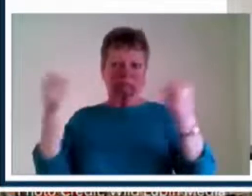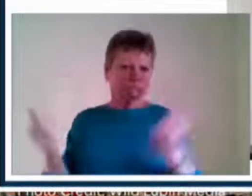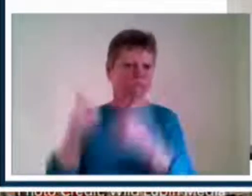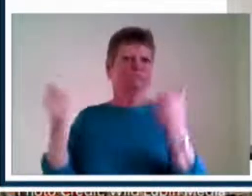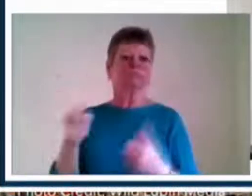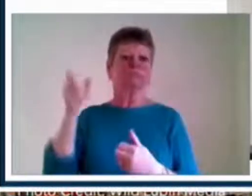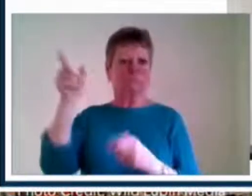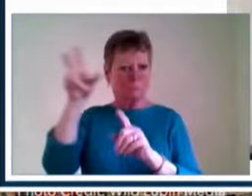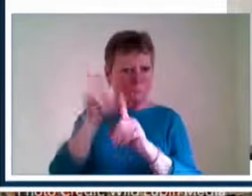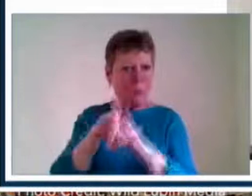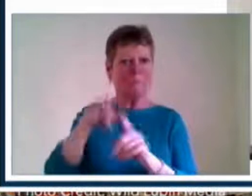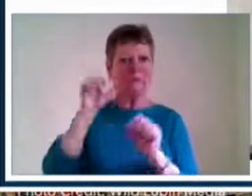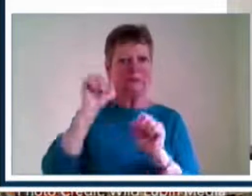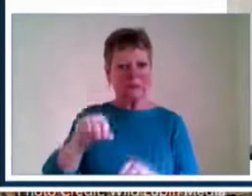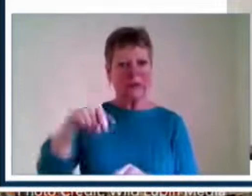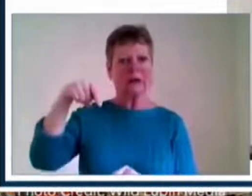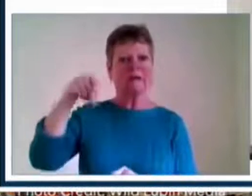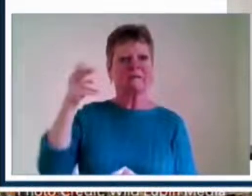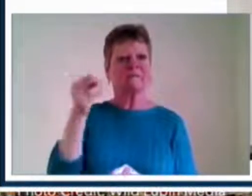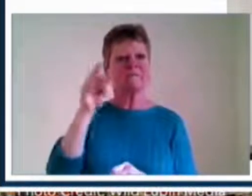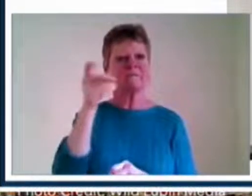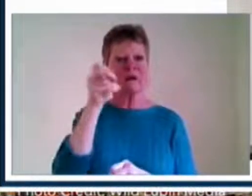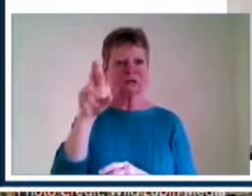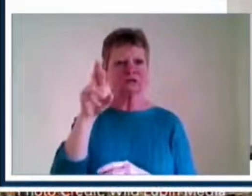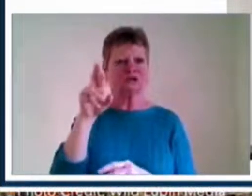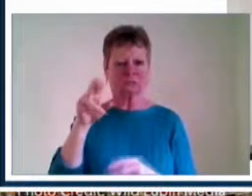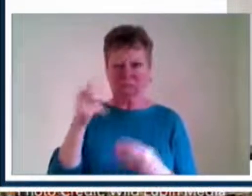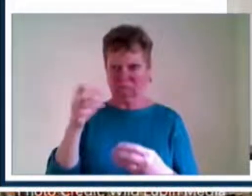appointments available across the province.